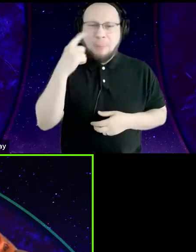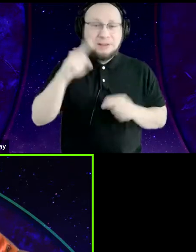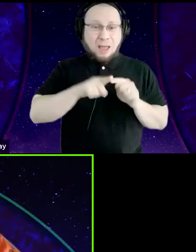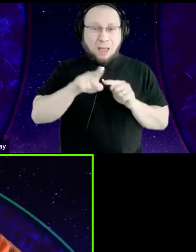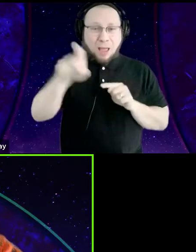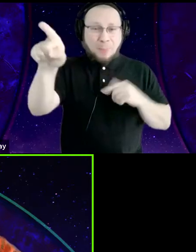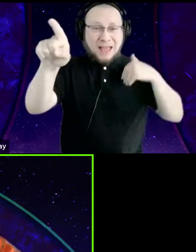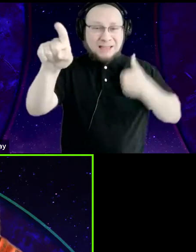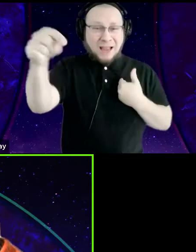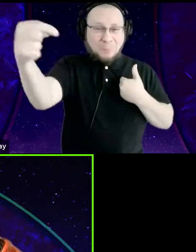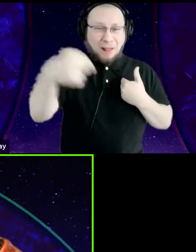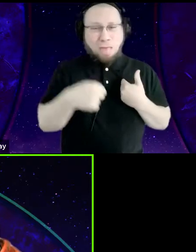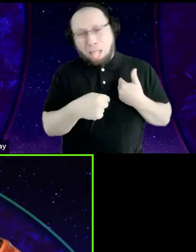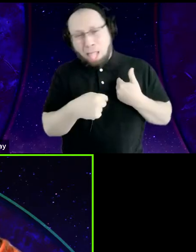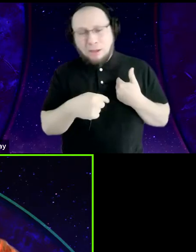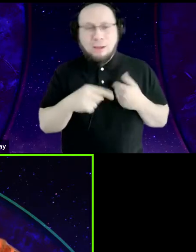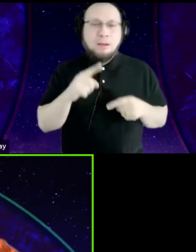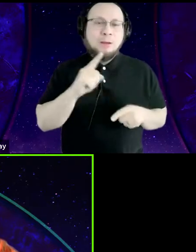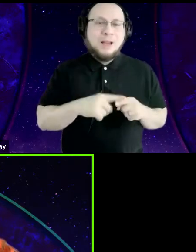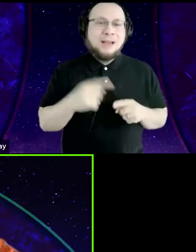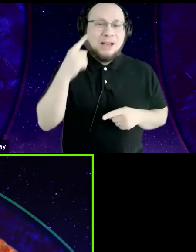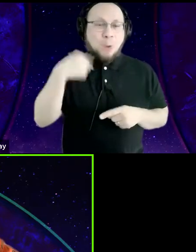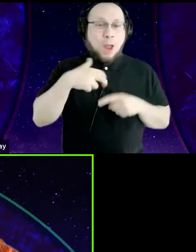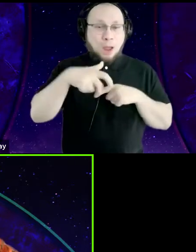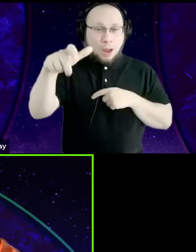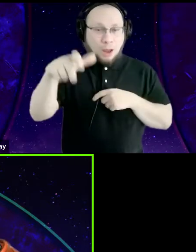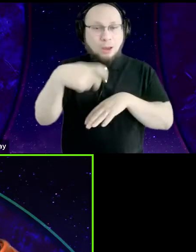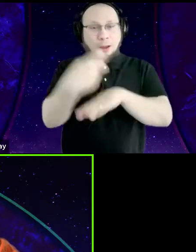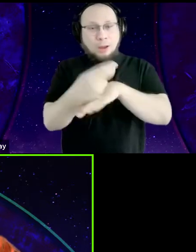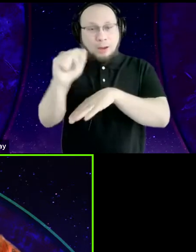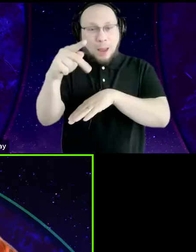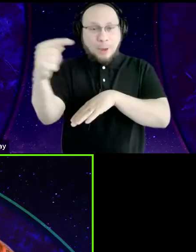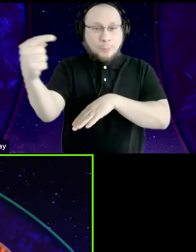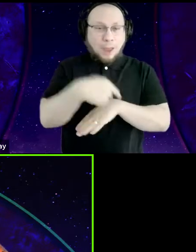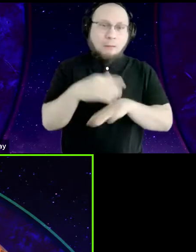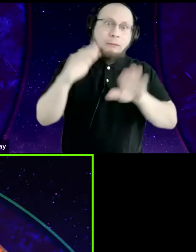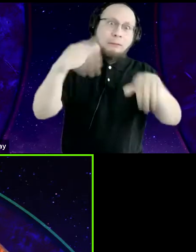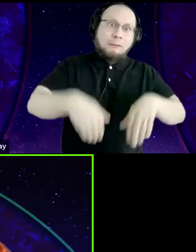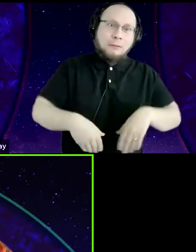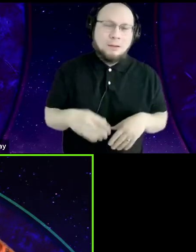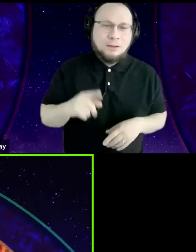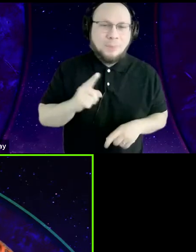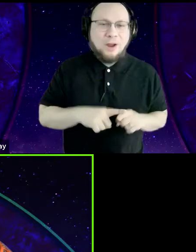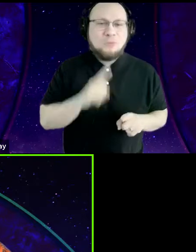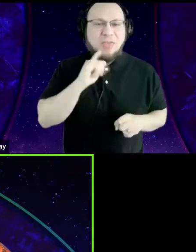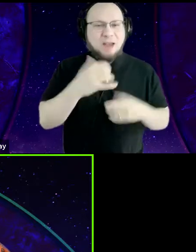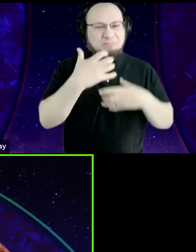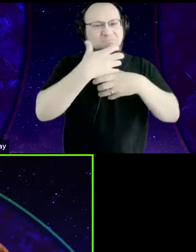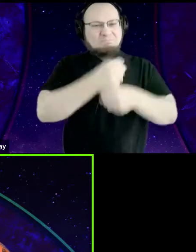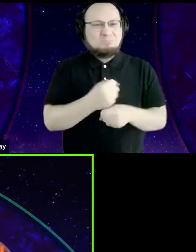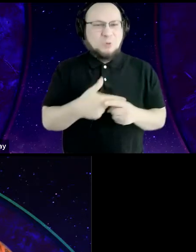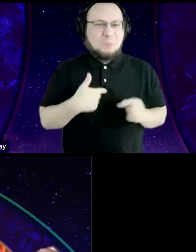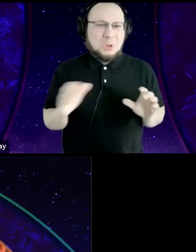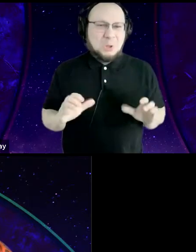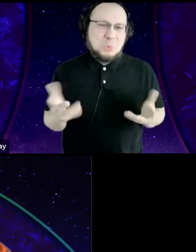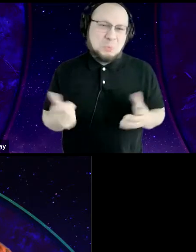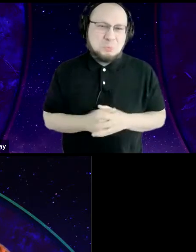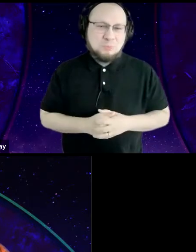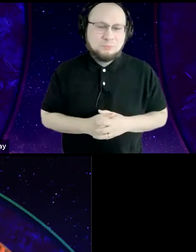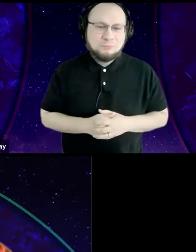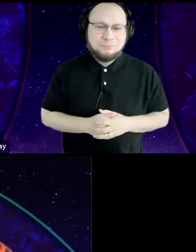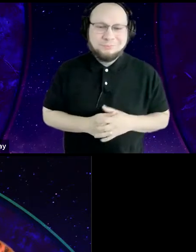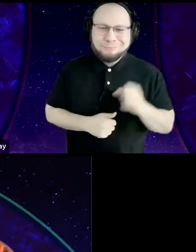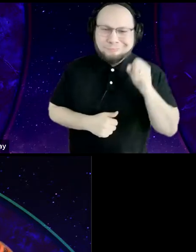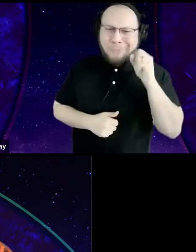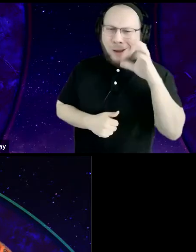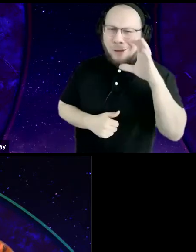But backpacking, like, oh, I get to get take a nap for several hours. Got it. Yeah, so that's the gist of what I do at Earthseed. That's amazing.